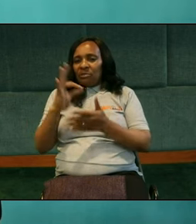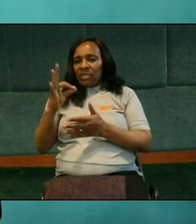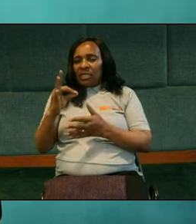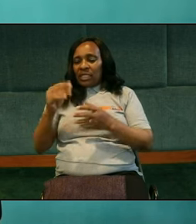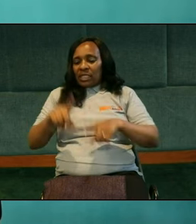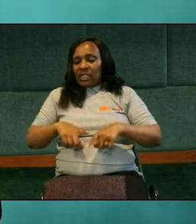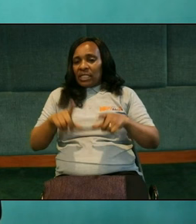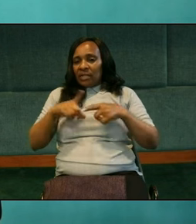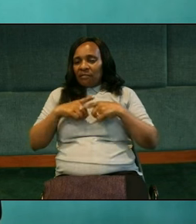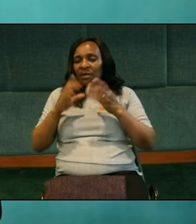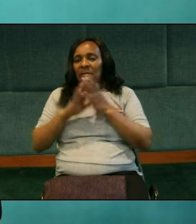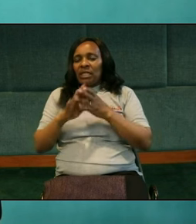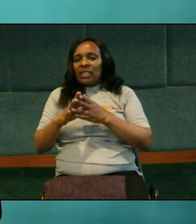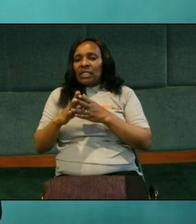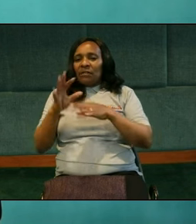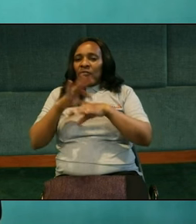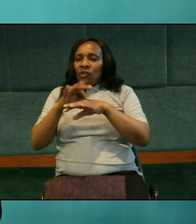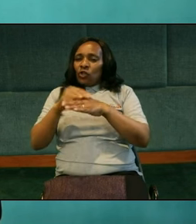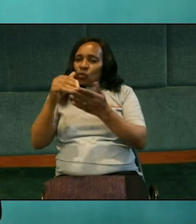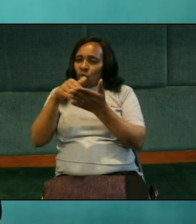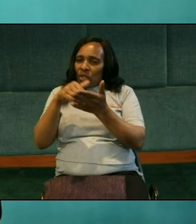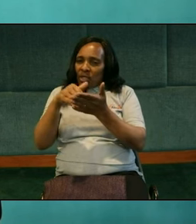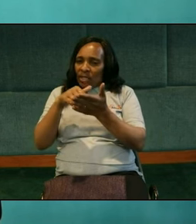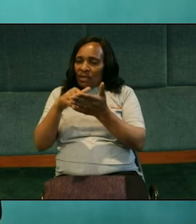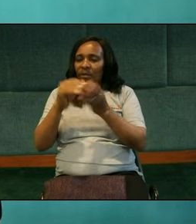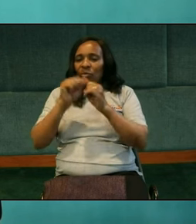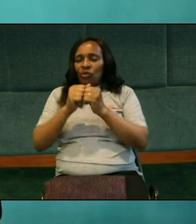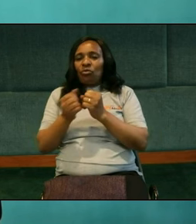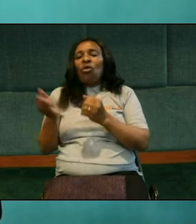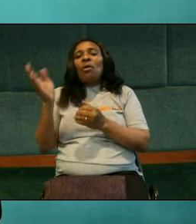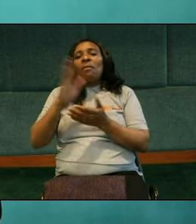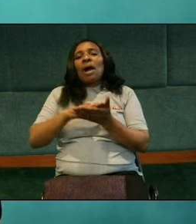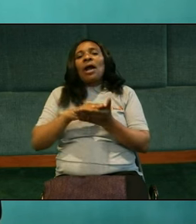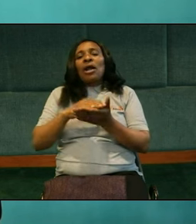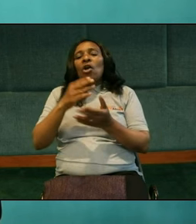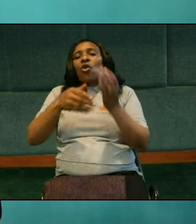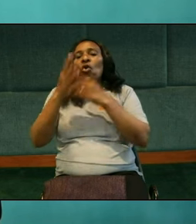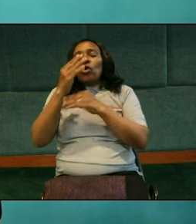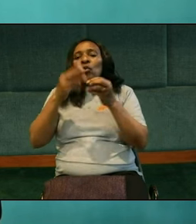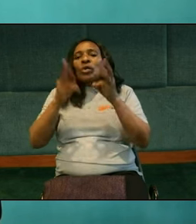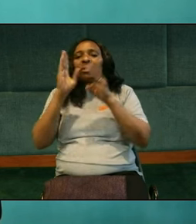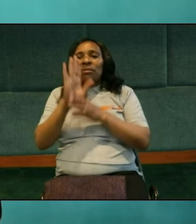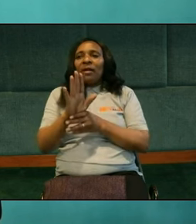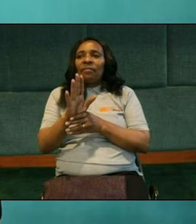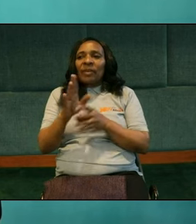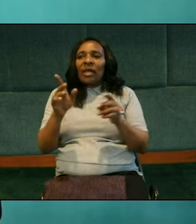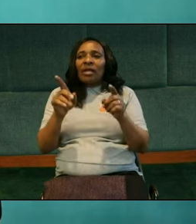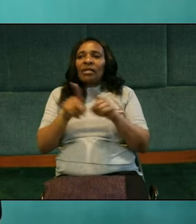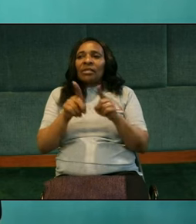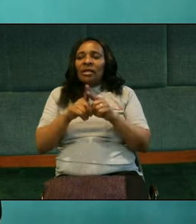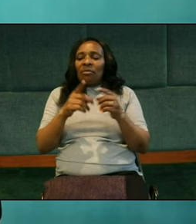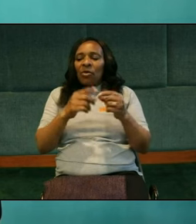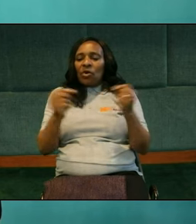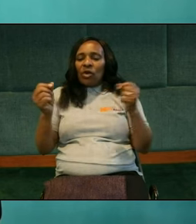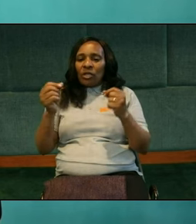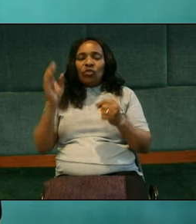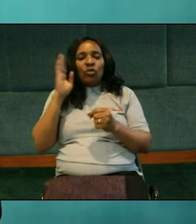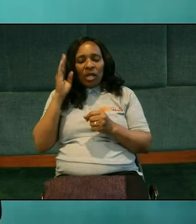is weak." Mm-hmm. We can always depend on God to return us to his ways as long as we heed to his